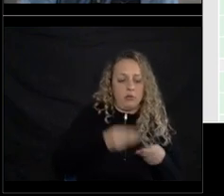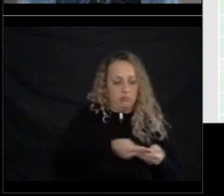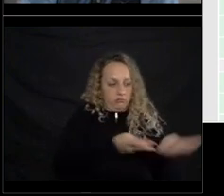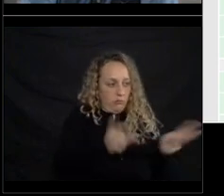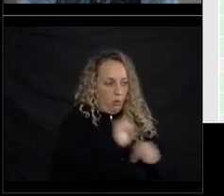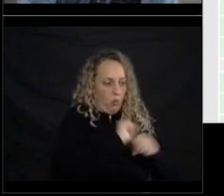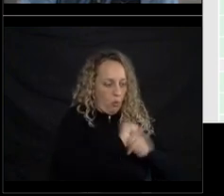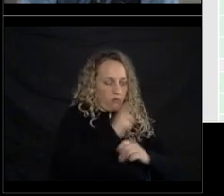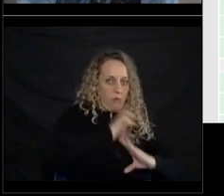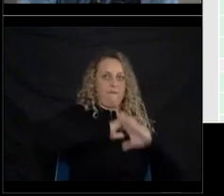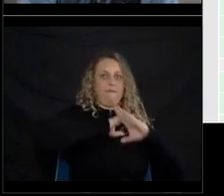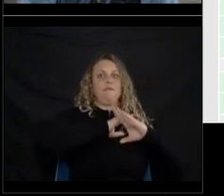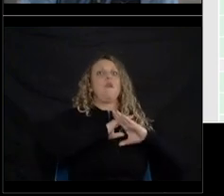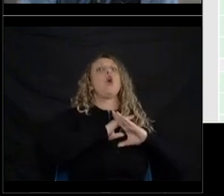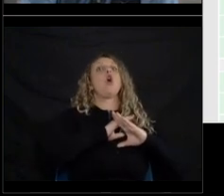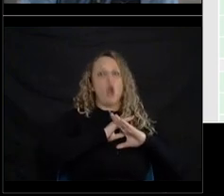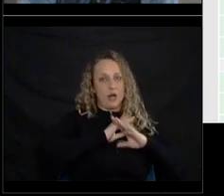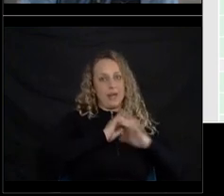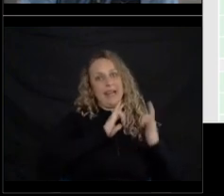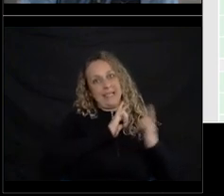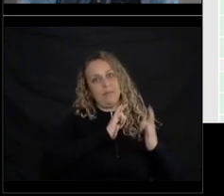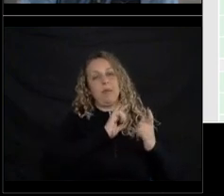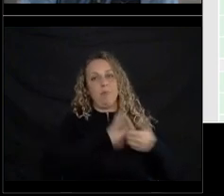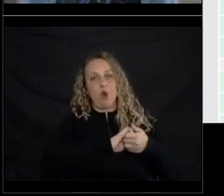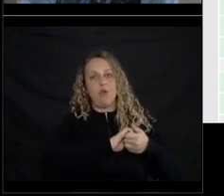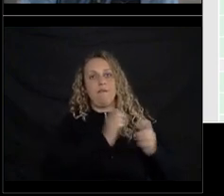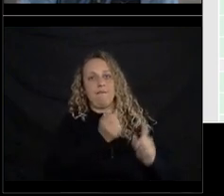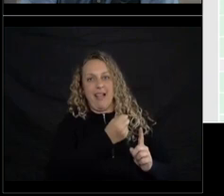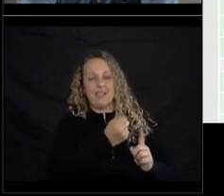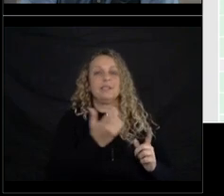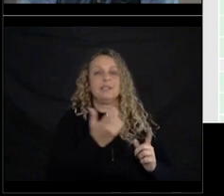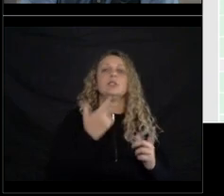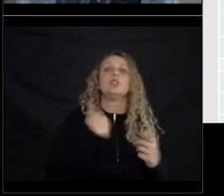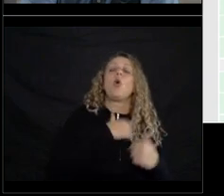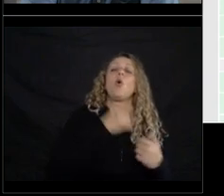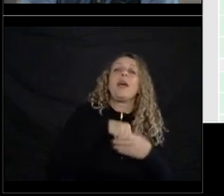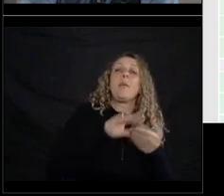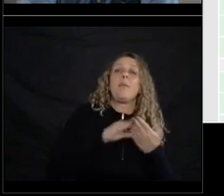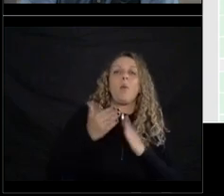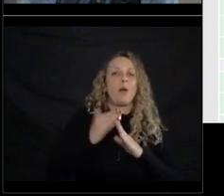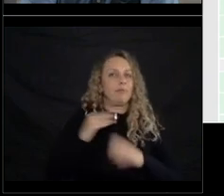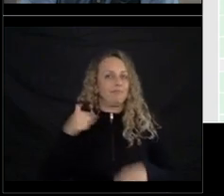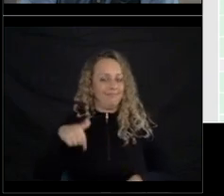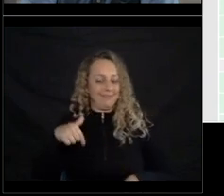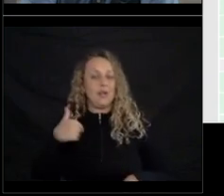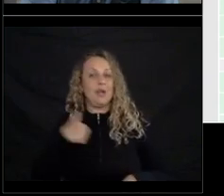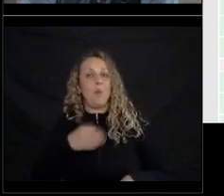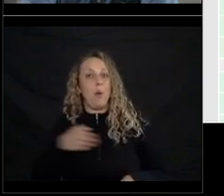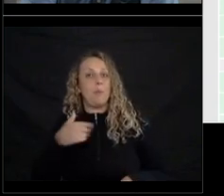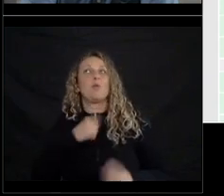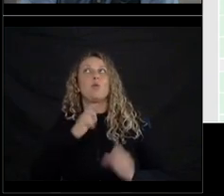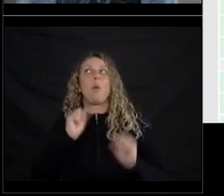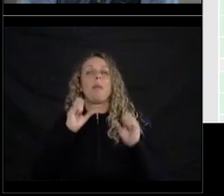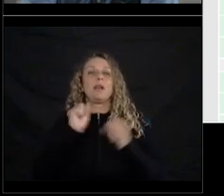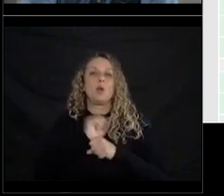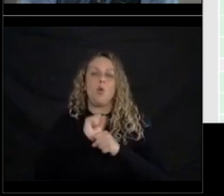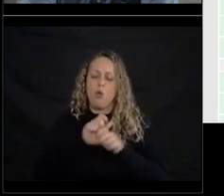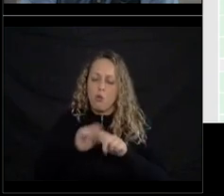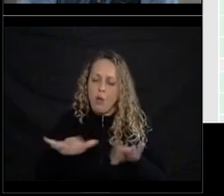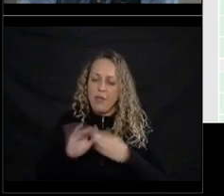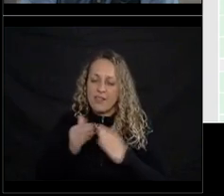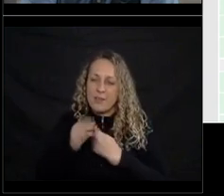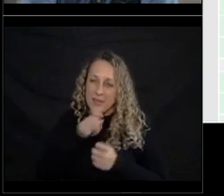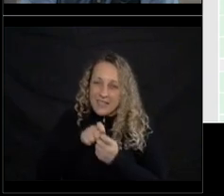to prevent intimate partner violence in the City of Boynton Beach. We do a lot of amazing work throughout the city, but